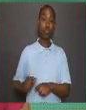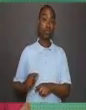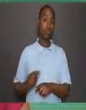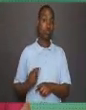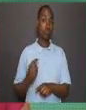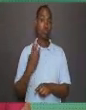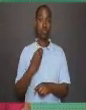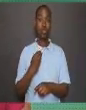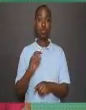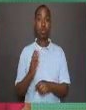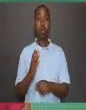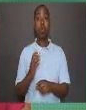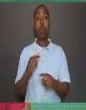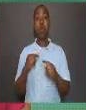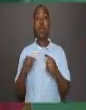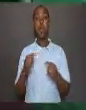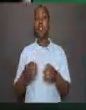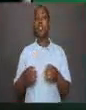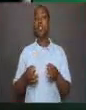possible gradient.